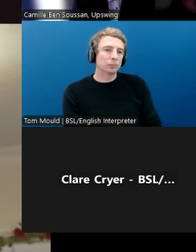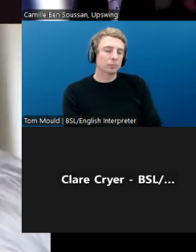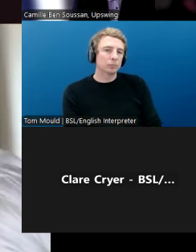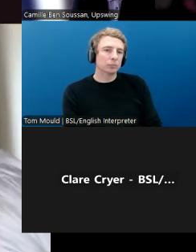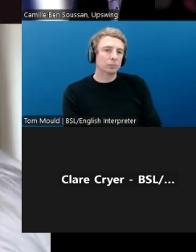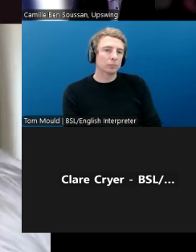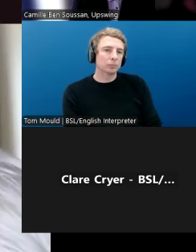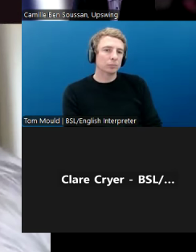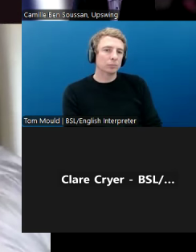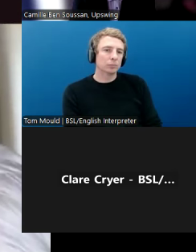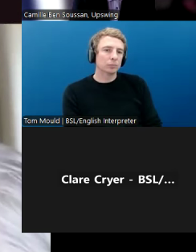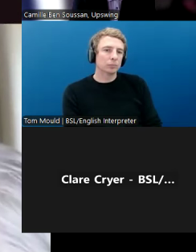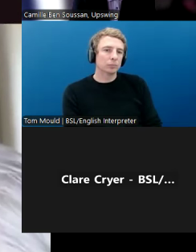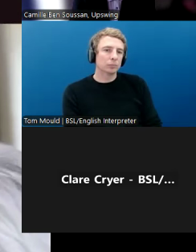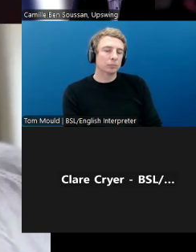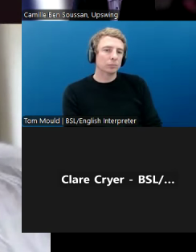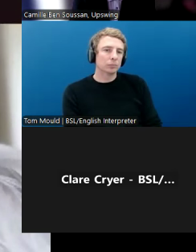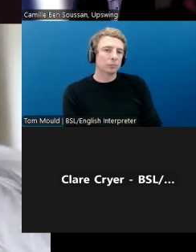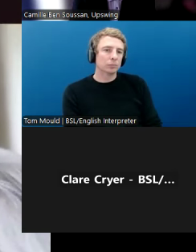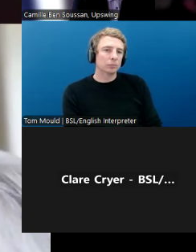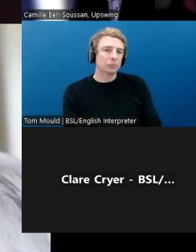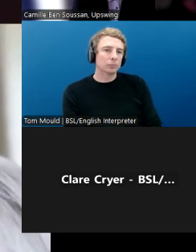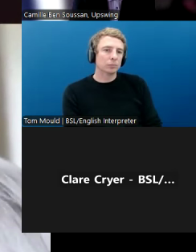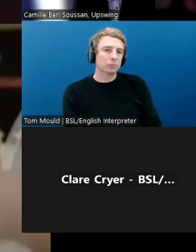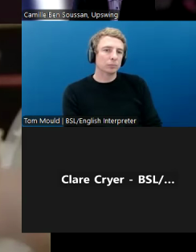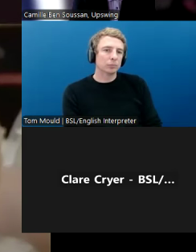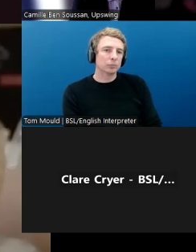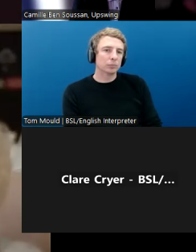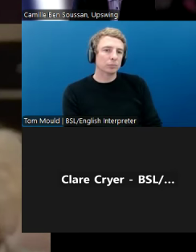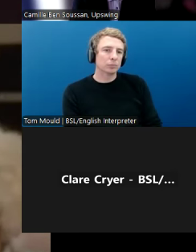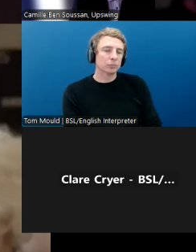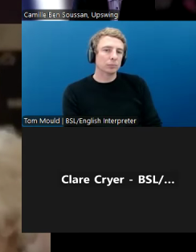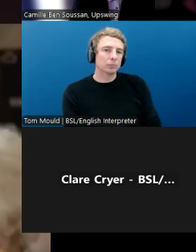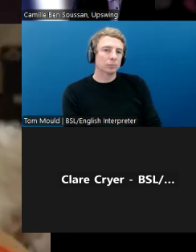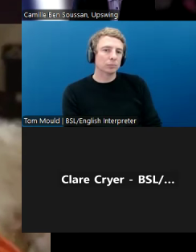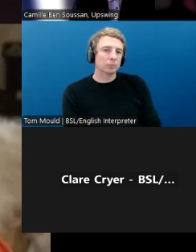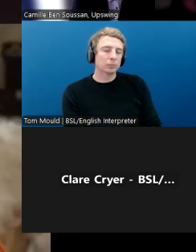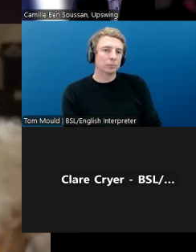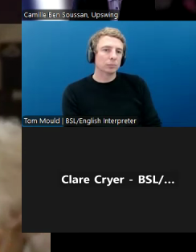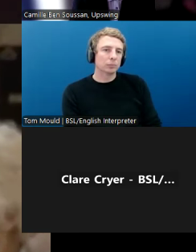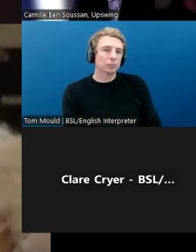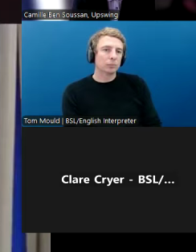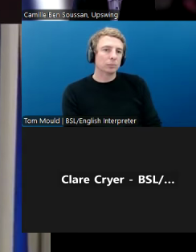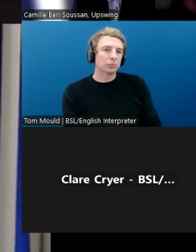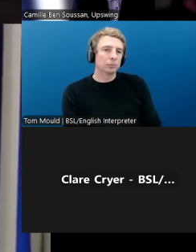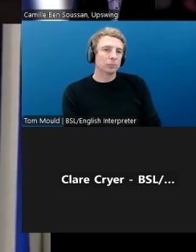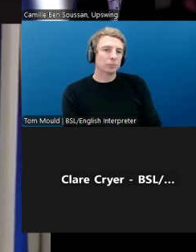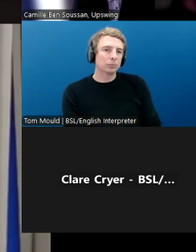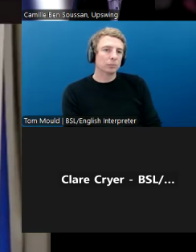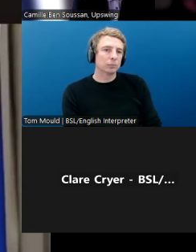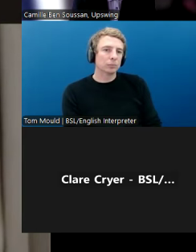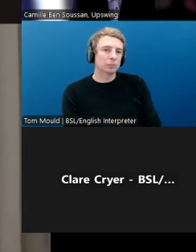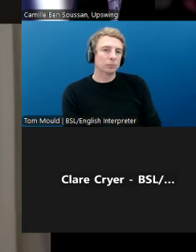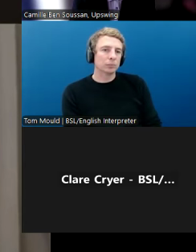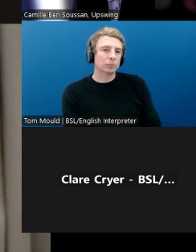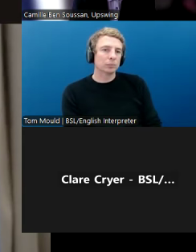circus arts can enrich care settings. Caregivers and residents bond over new challenges, breaking down barriers and building a sense of